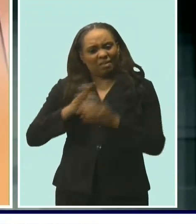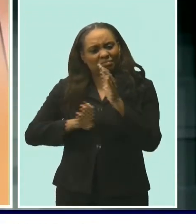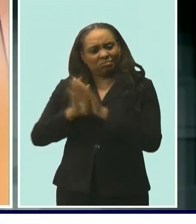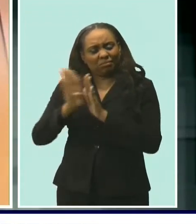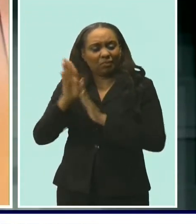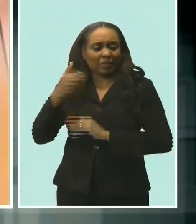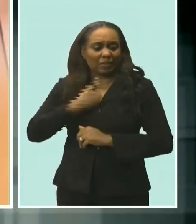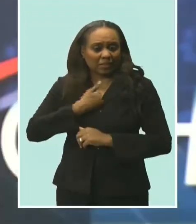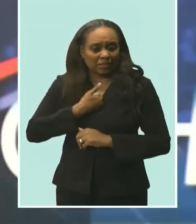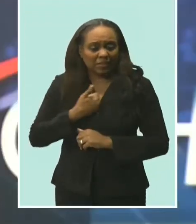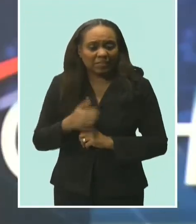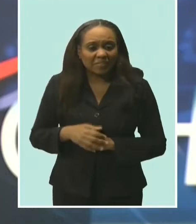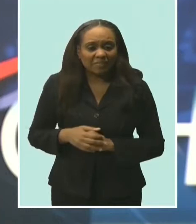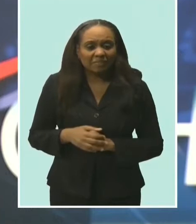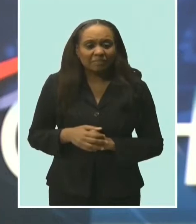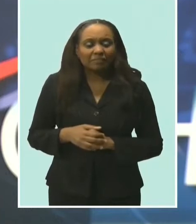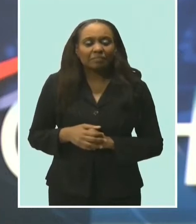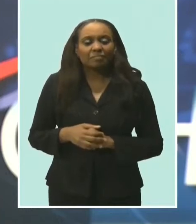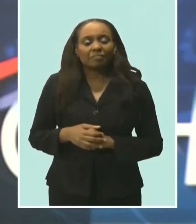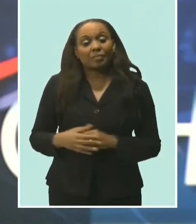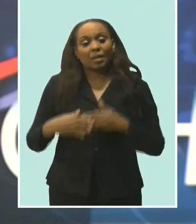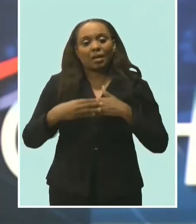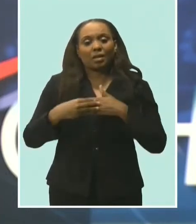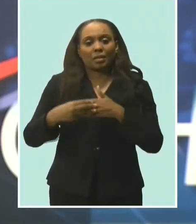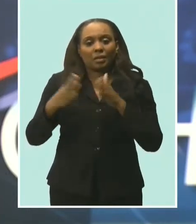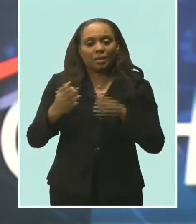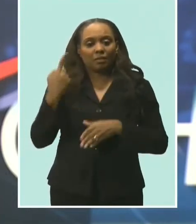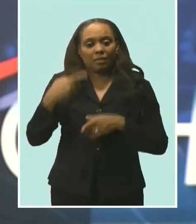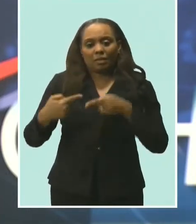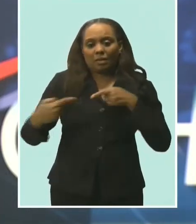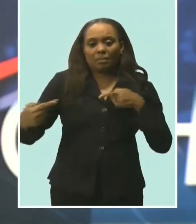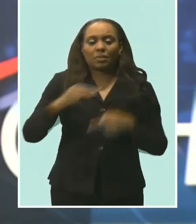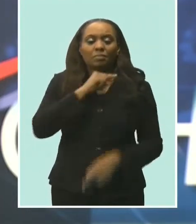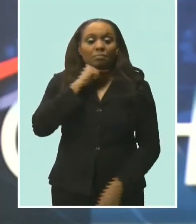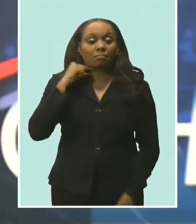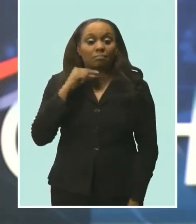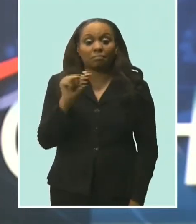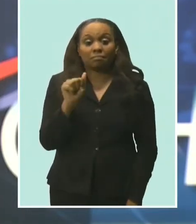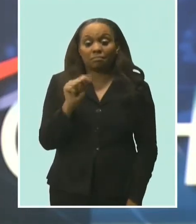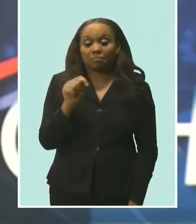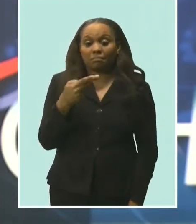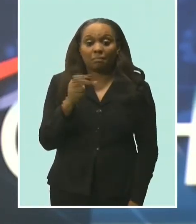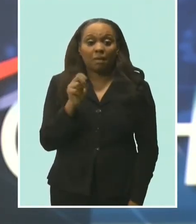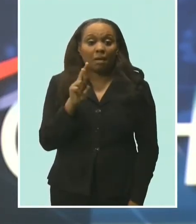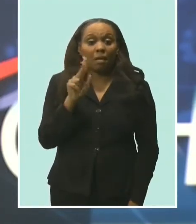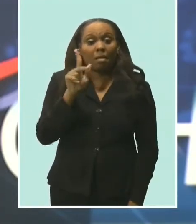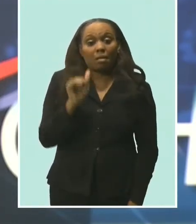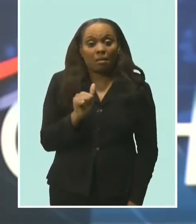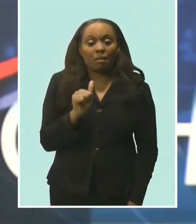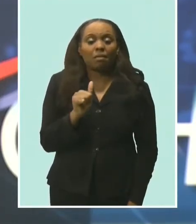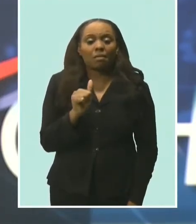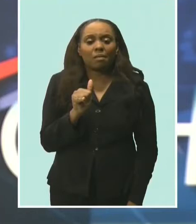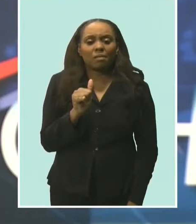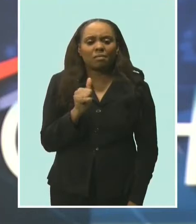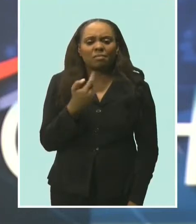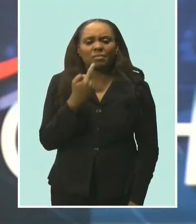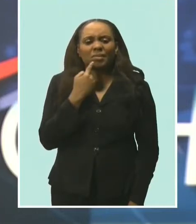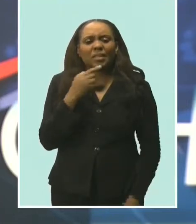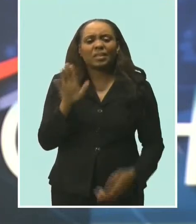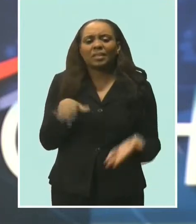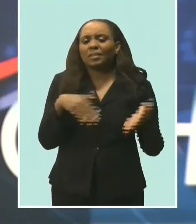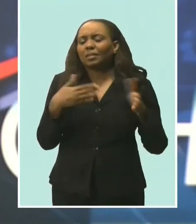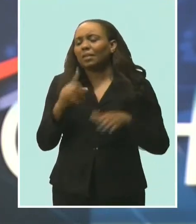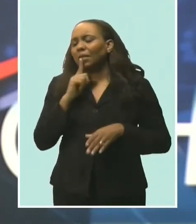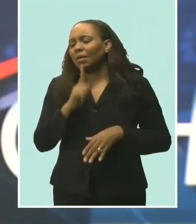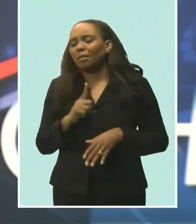well. Leader of the opposition, Bishop Joseph Atherley, in paying tribute to former Prime Minister Owen Arthur, stressed that his death